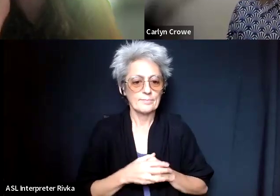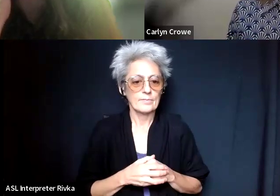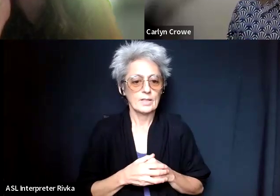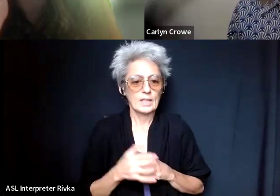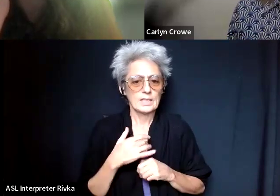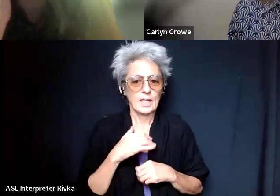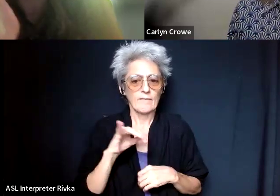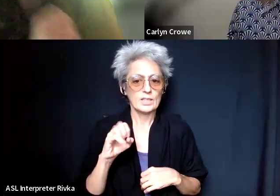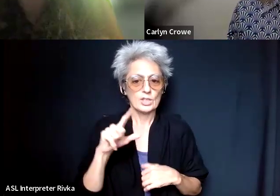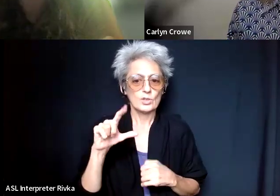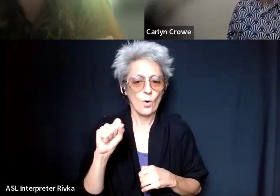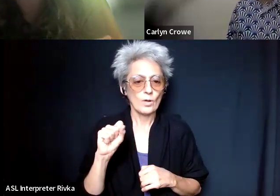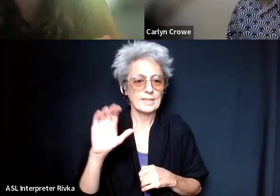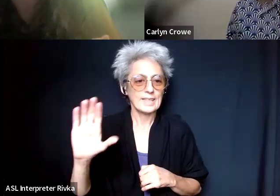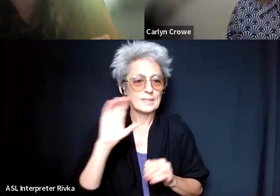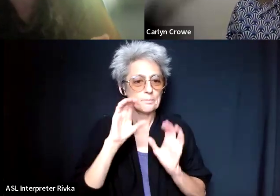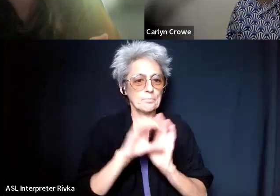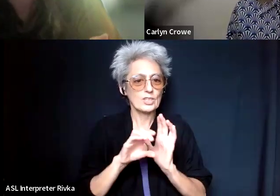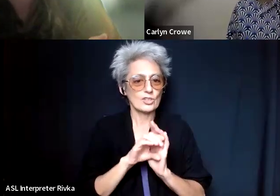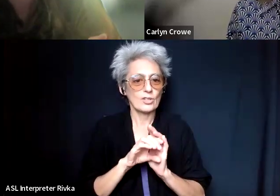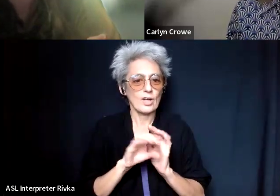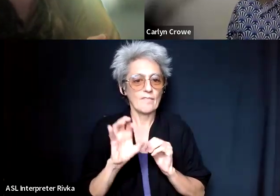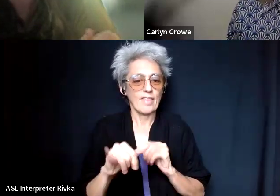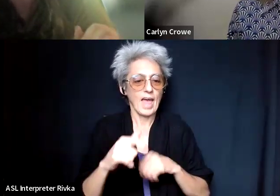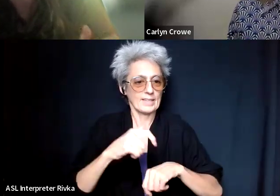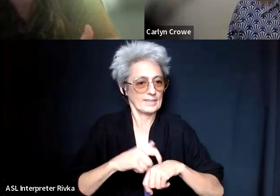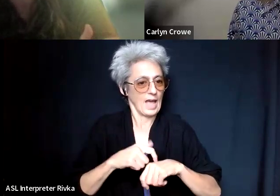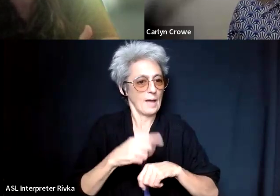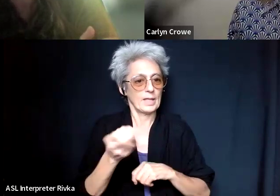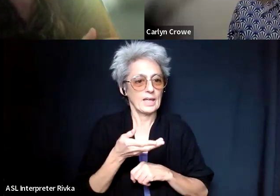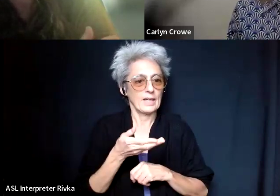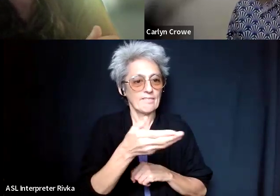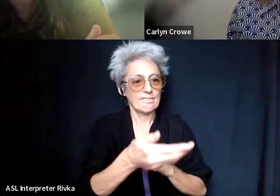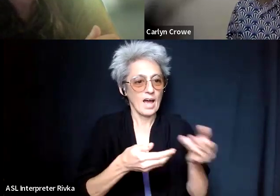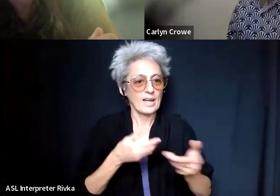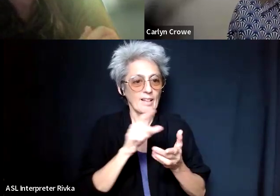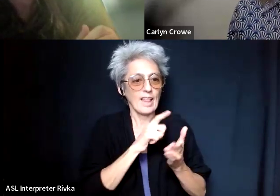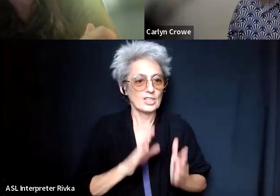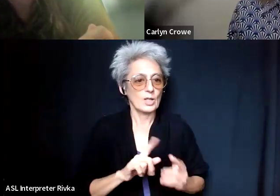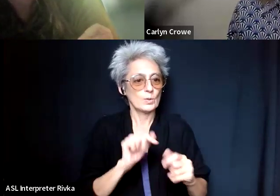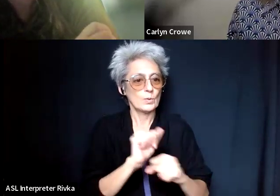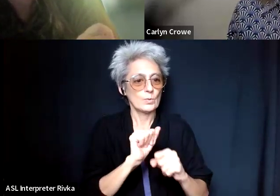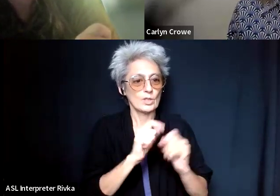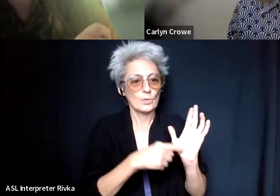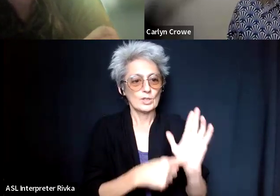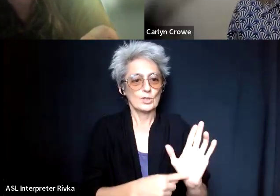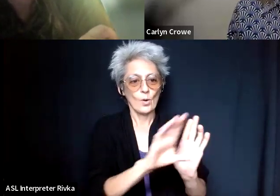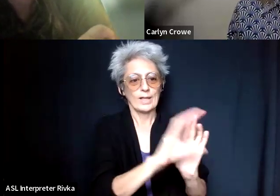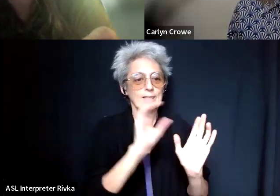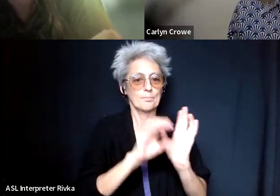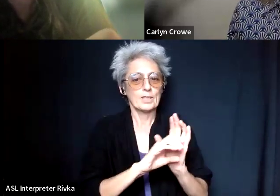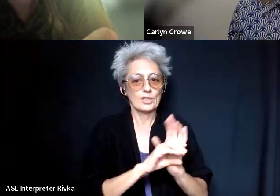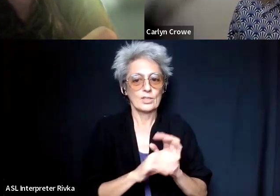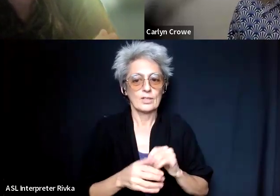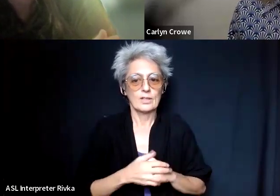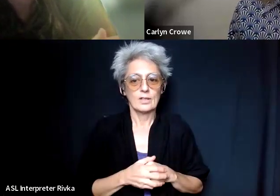Joel's picture of that time that he invited his legislators to work when we promote the Take Your